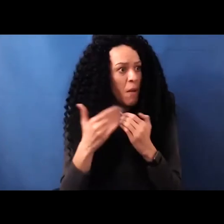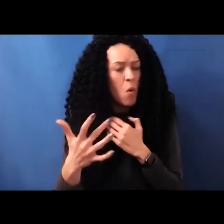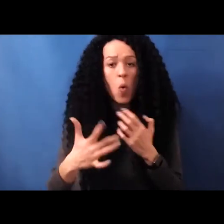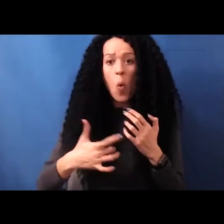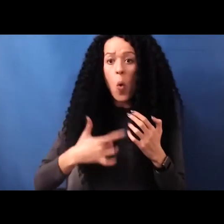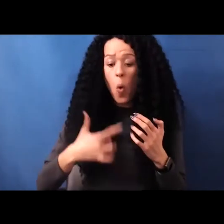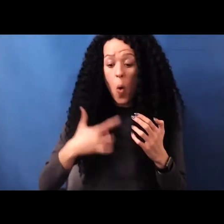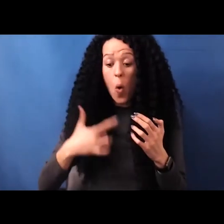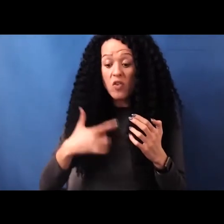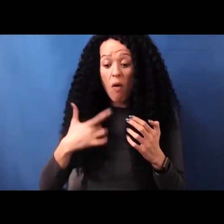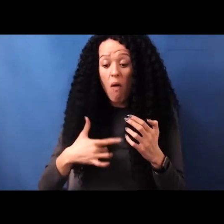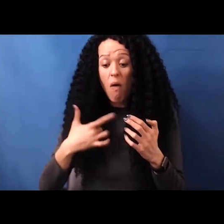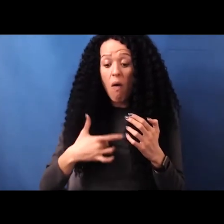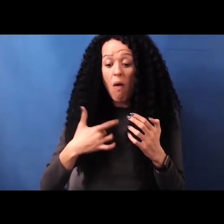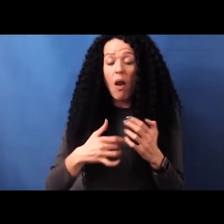than